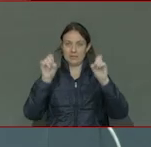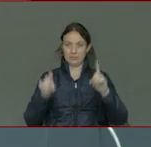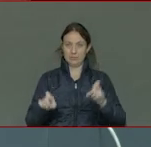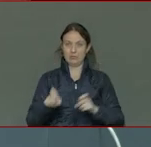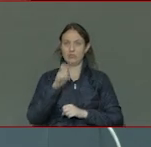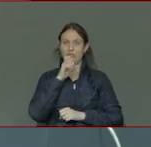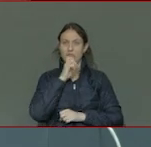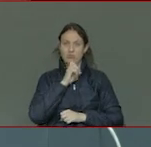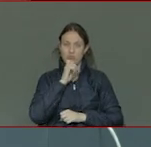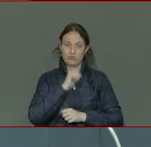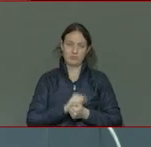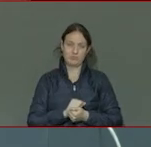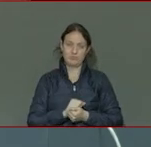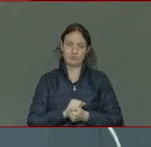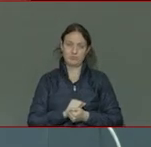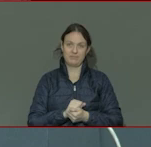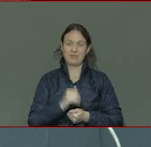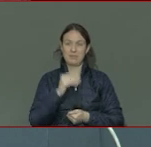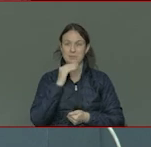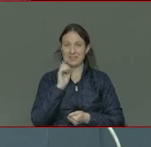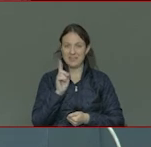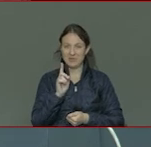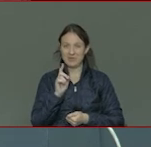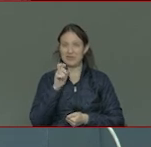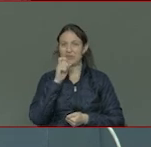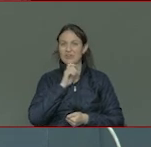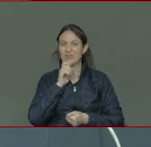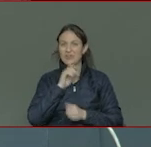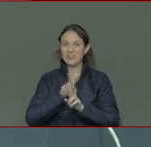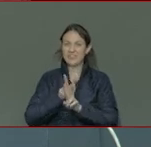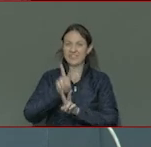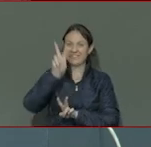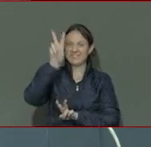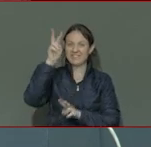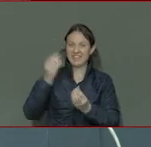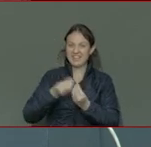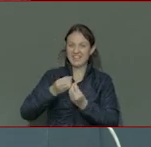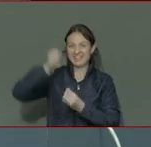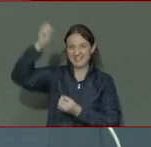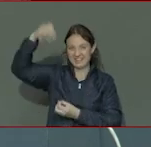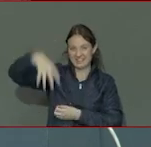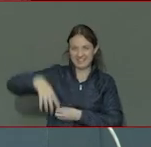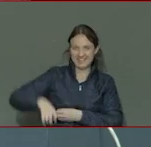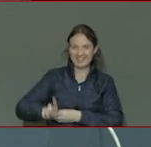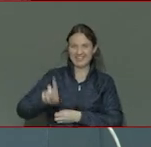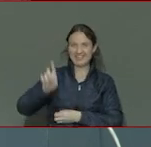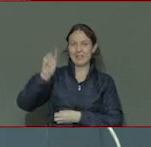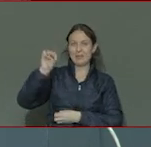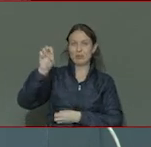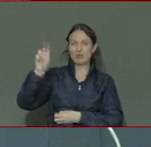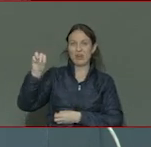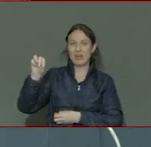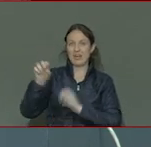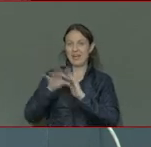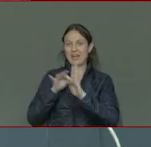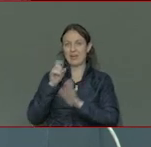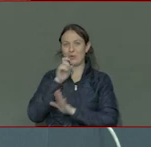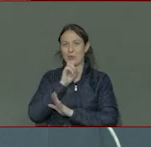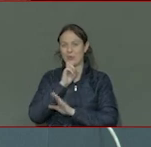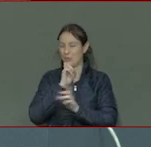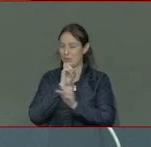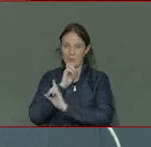motion. So they blocked you to use vertical projectile motion. And now, what is the important